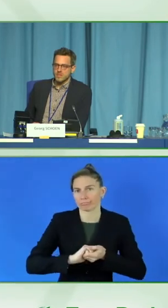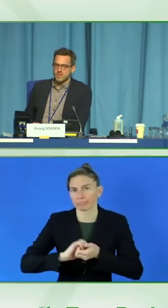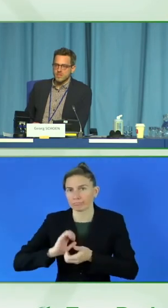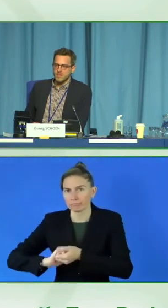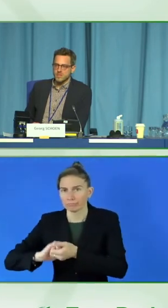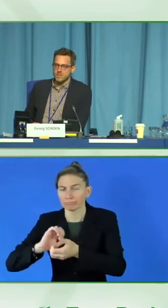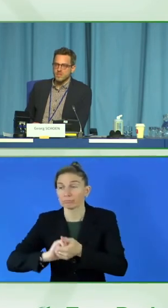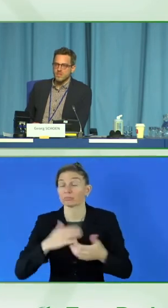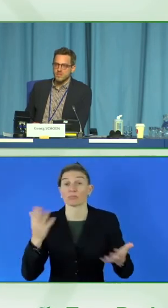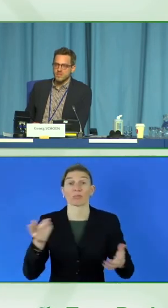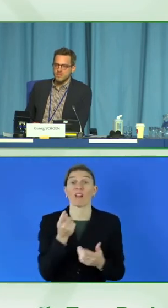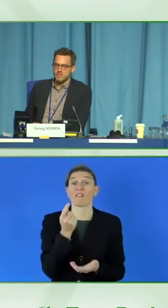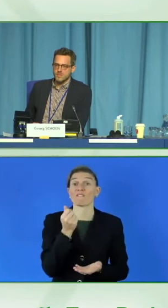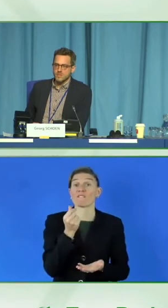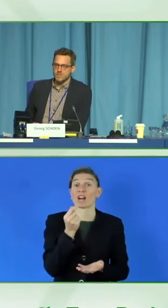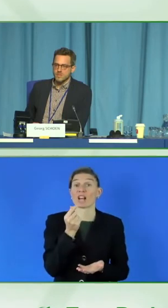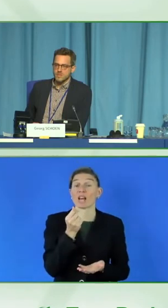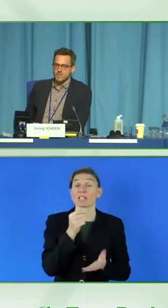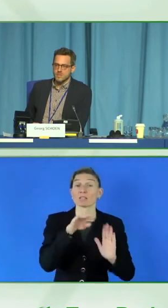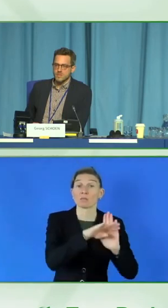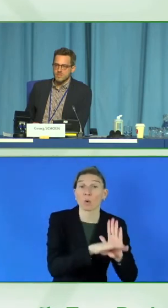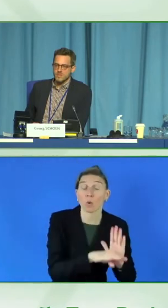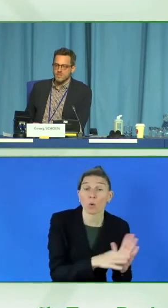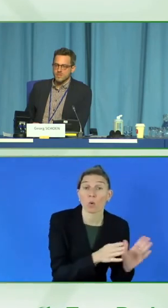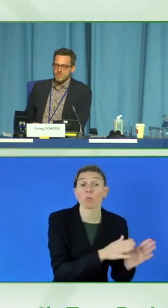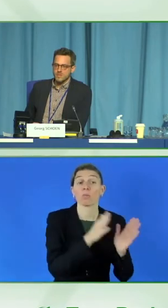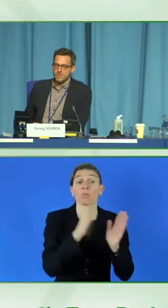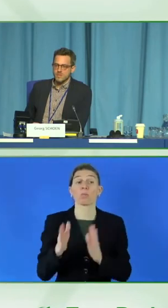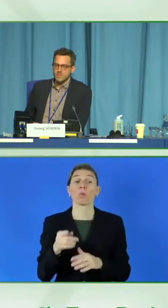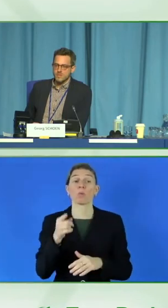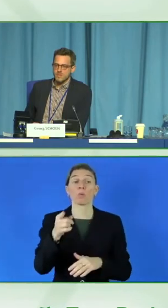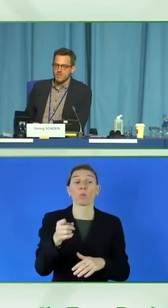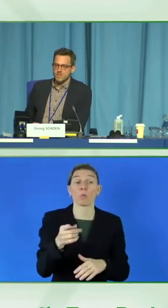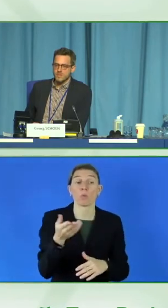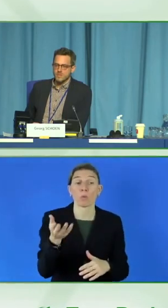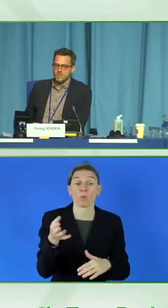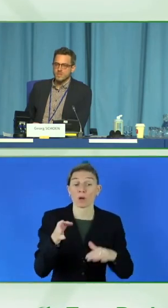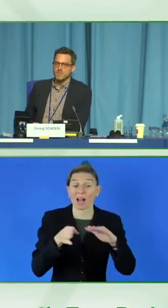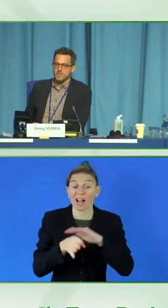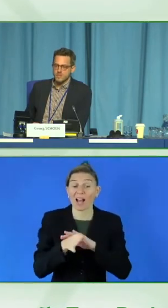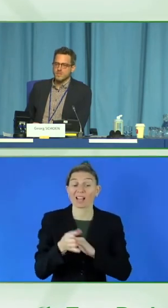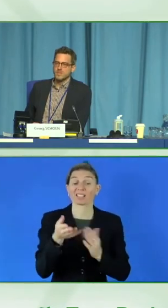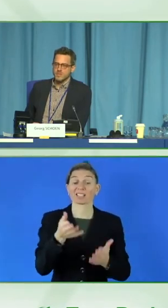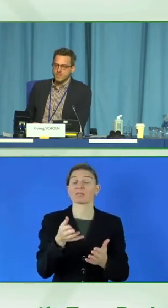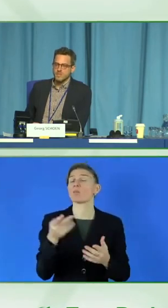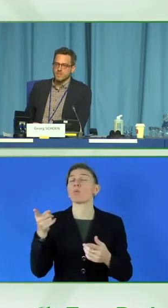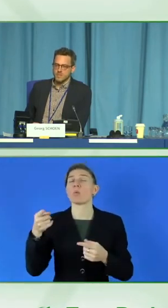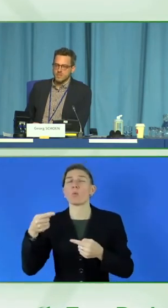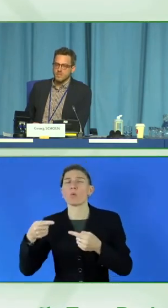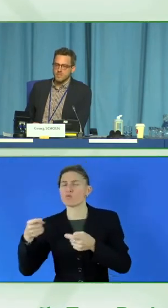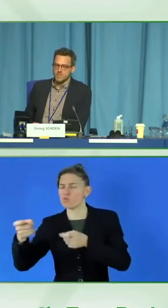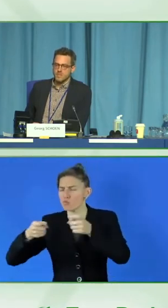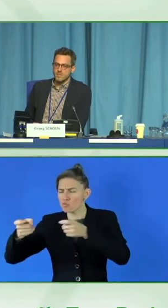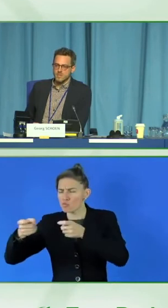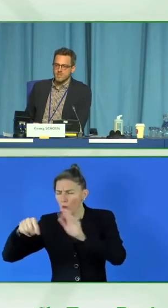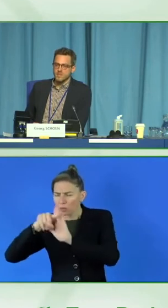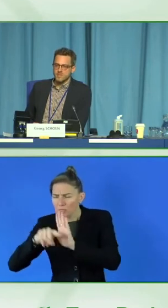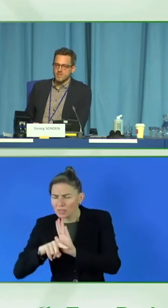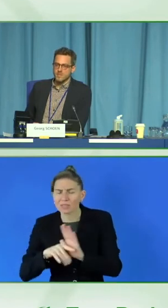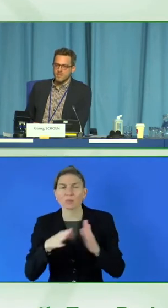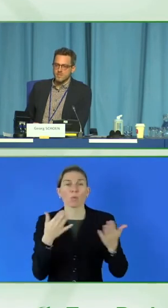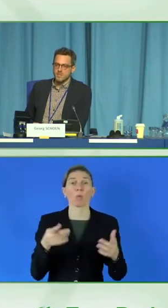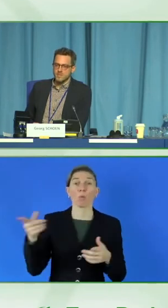it access to lab program, or be it any approvals for regulatory or feedback from the users. I think we've tried